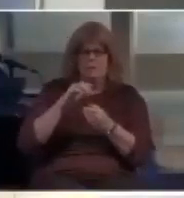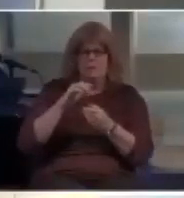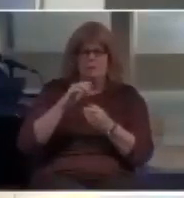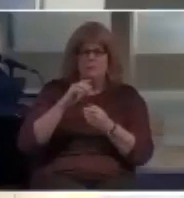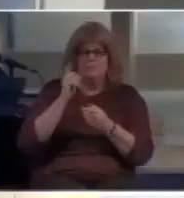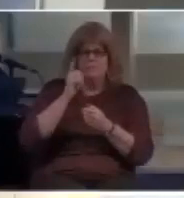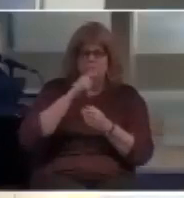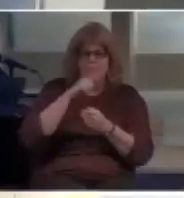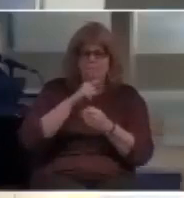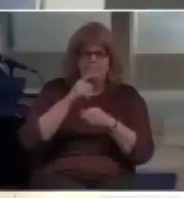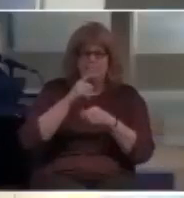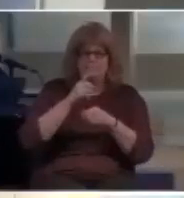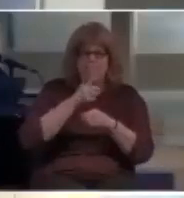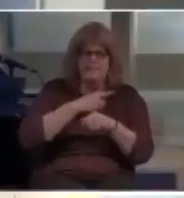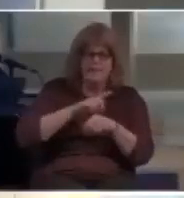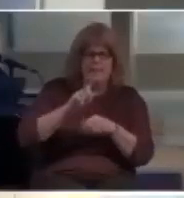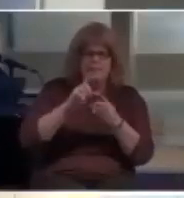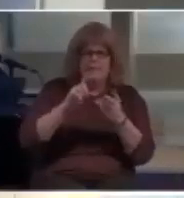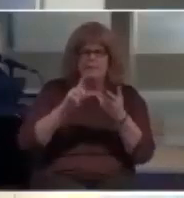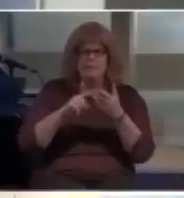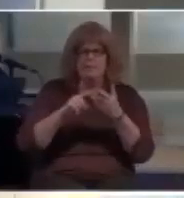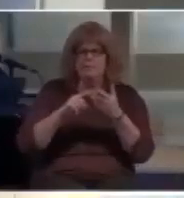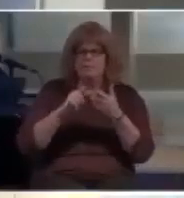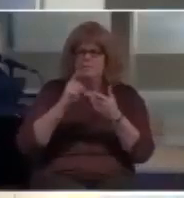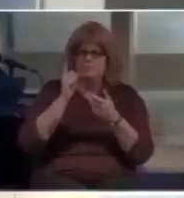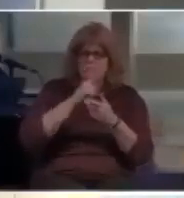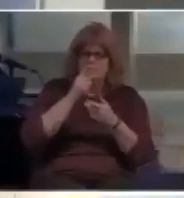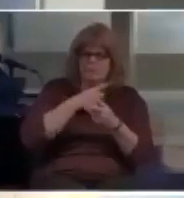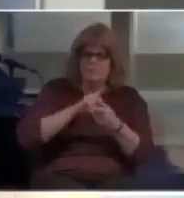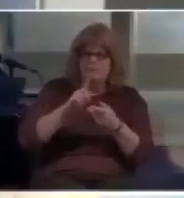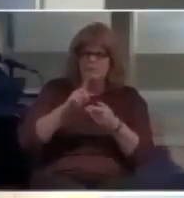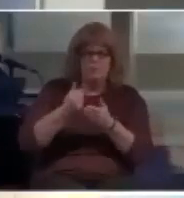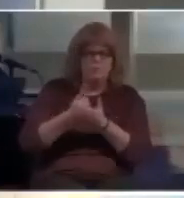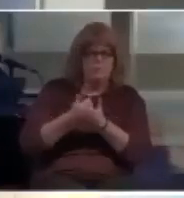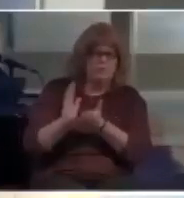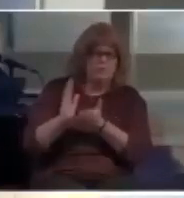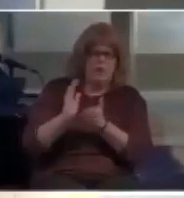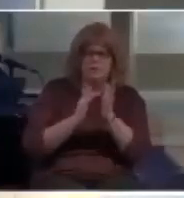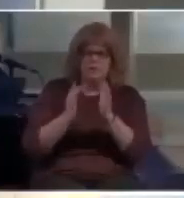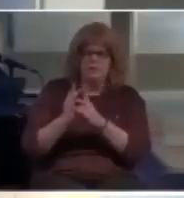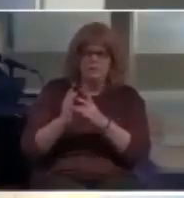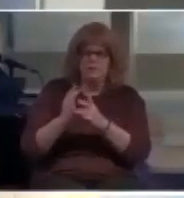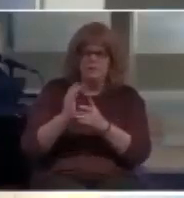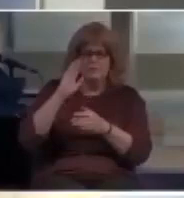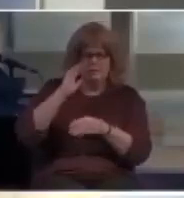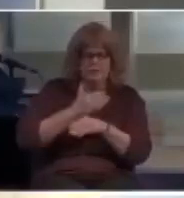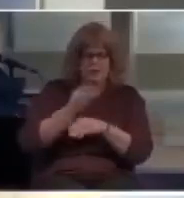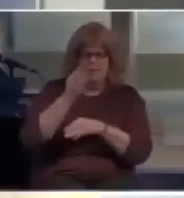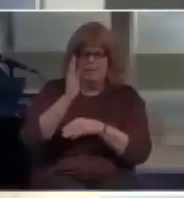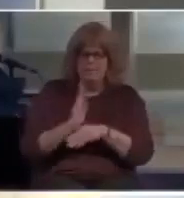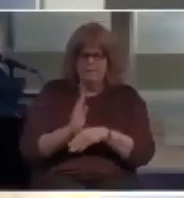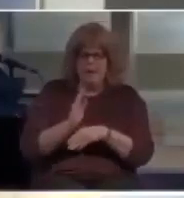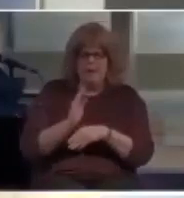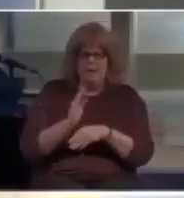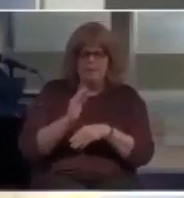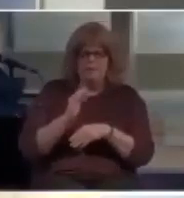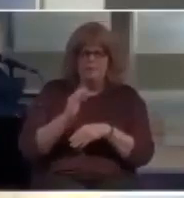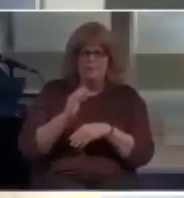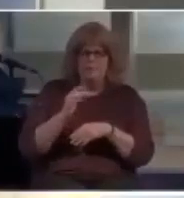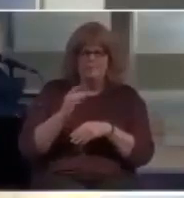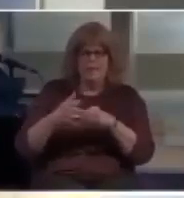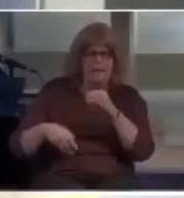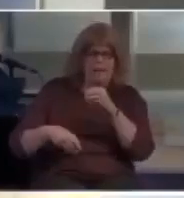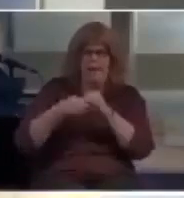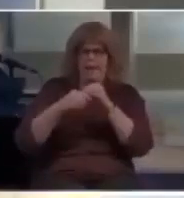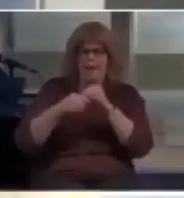apostate denomination after apostate denomination, who reject Jesus as the Son of God, who add